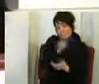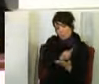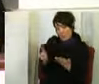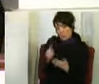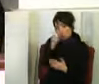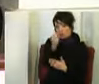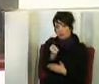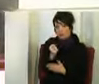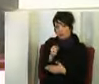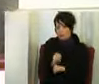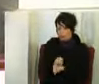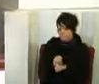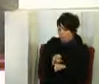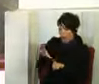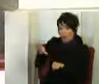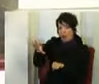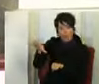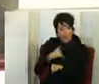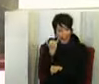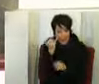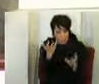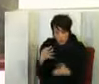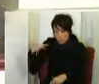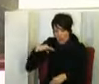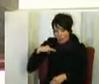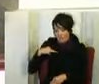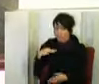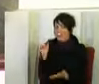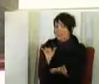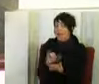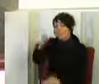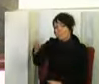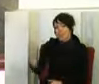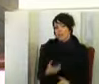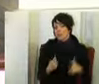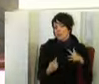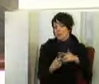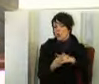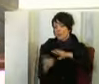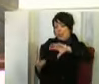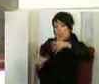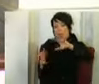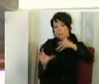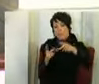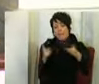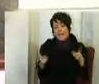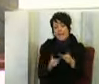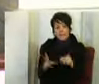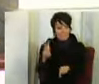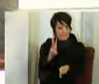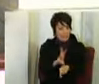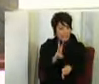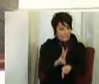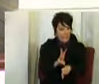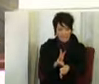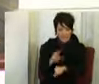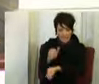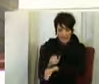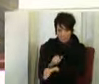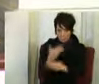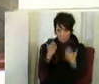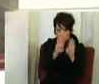our launch, and if you would like to volunteer for that, we invite you to show up at that laundry at 6 o'clock in the evening. Doors